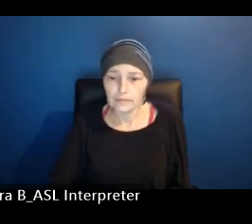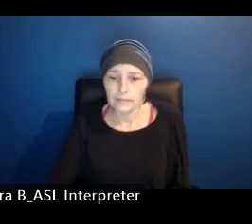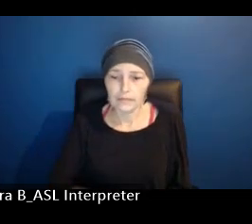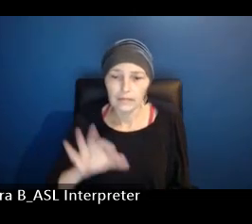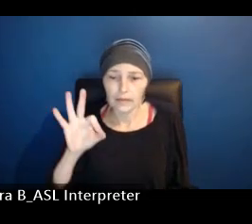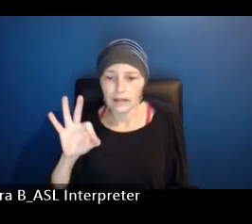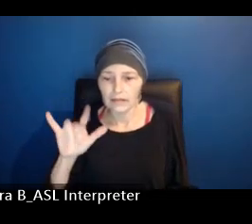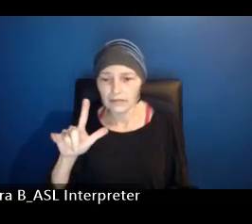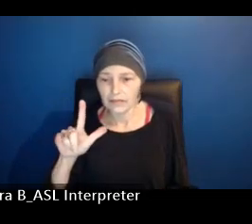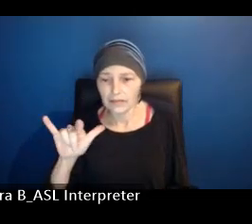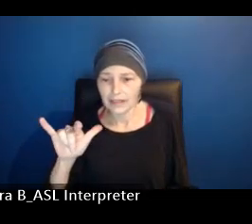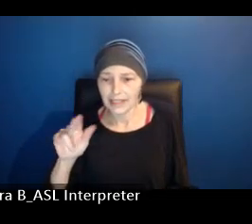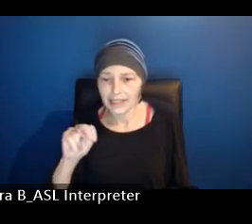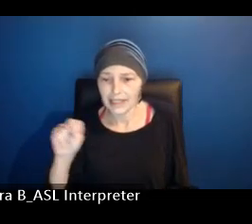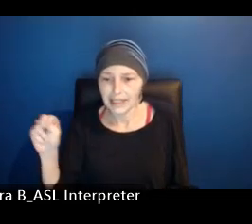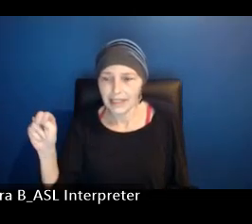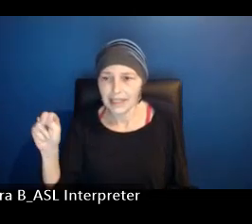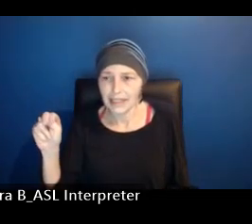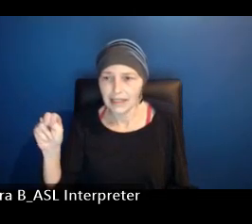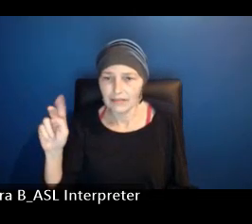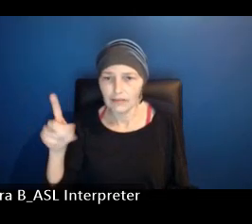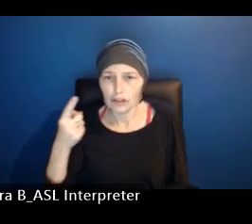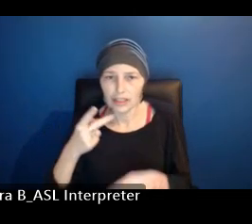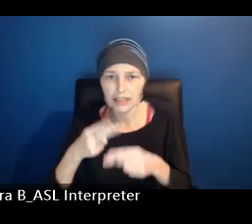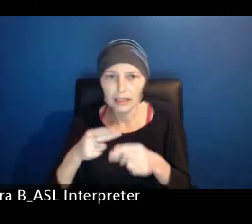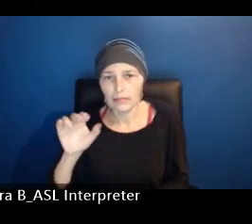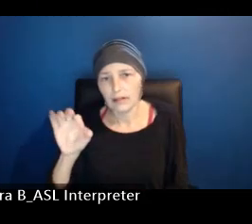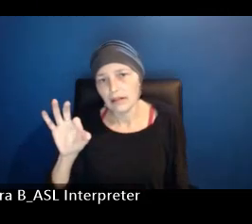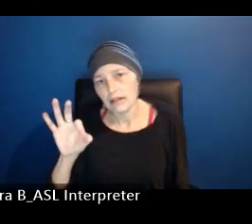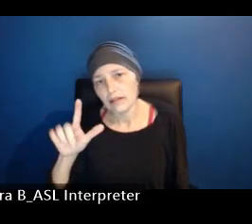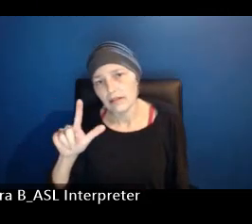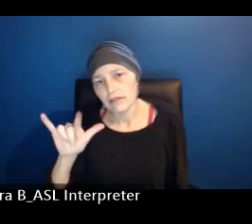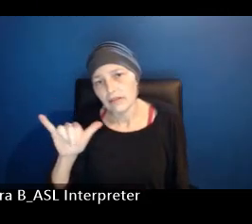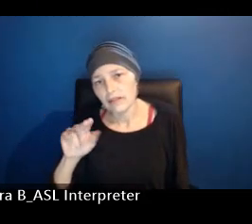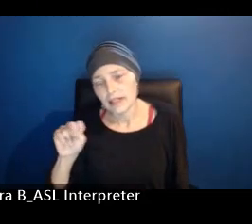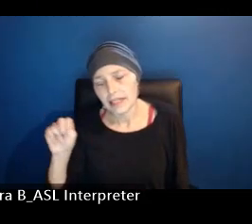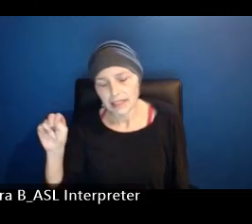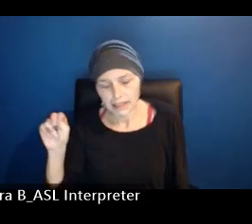Flynn. I only have the first name.